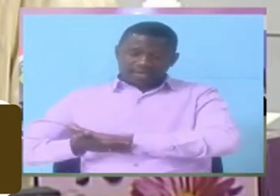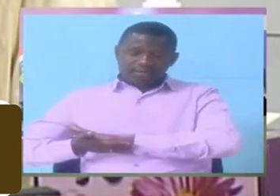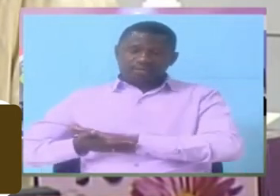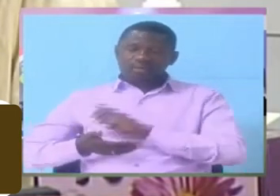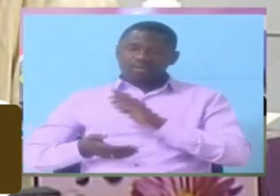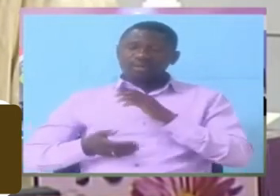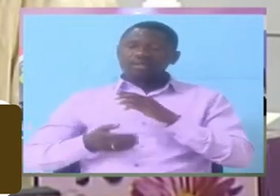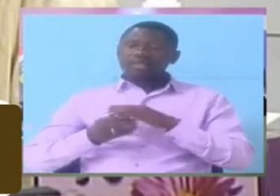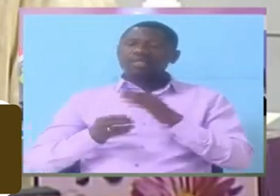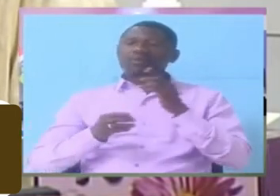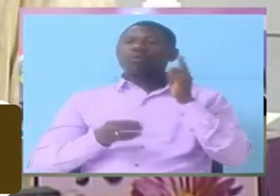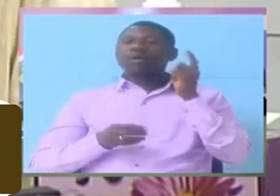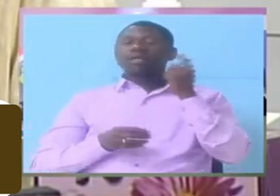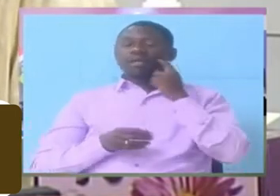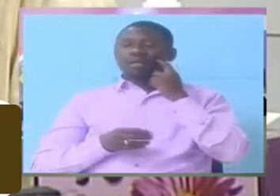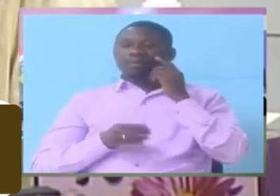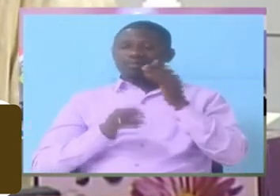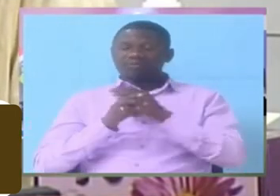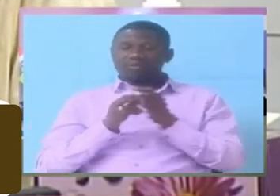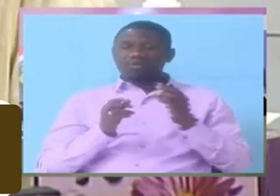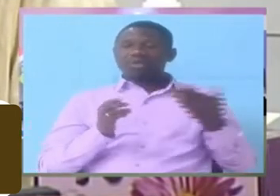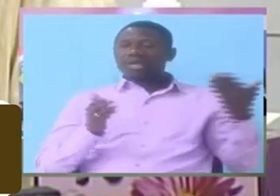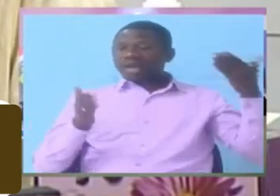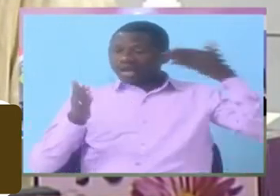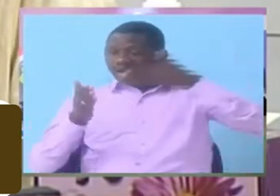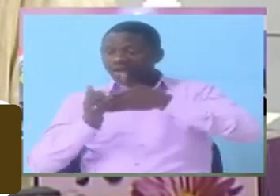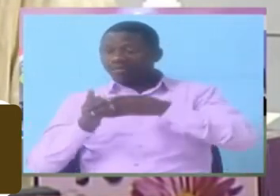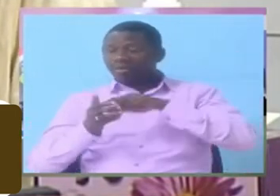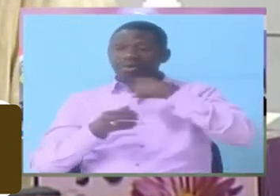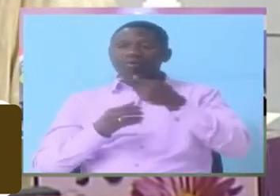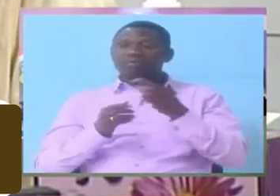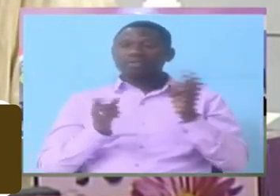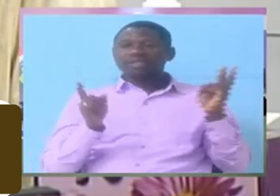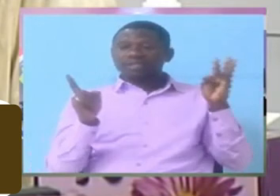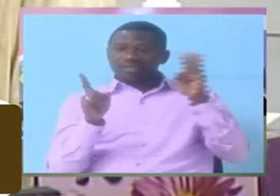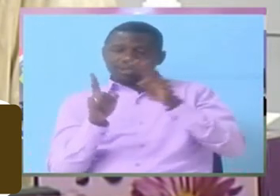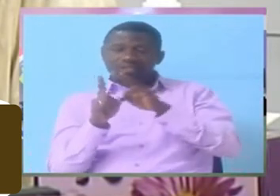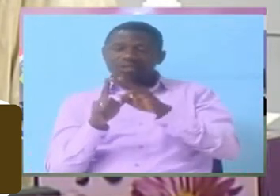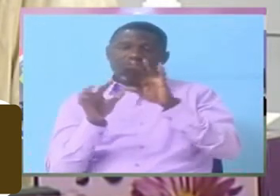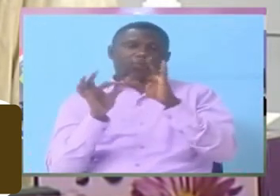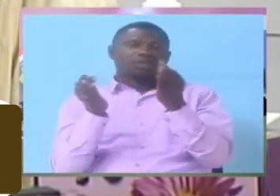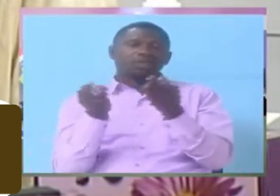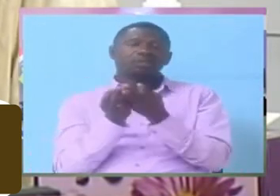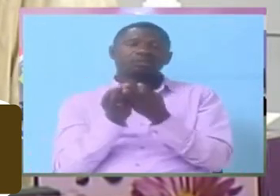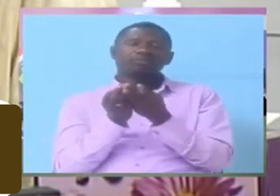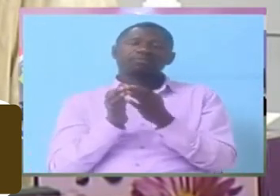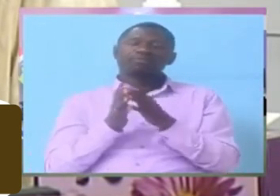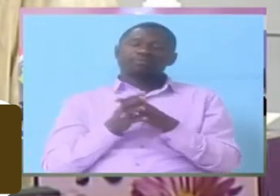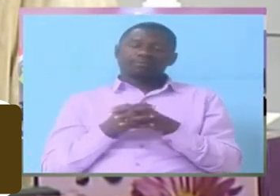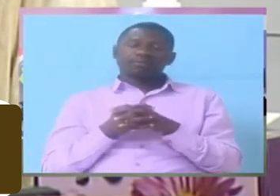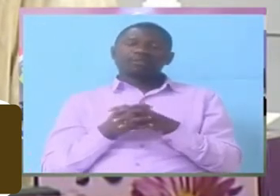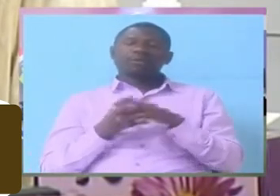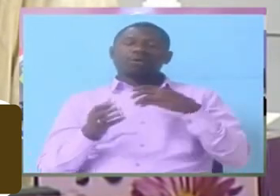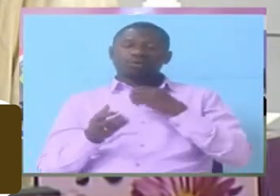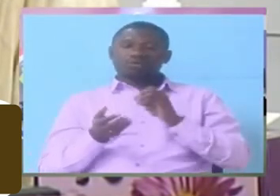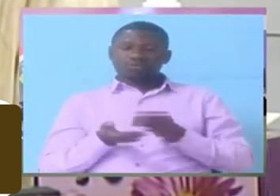team. And wo keta menti wole mtilikilin wala tilifula janin wo luntango lubinala kisikisir lalu. So I wanted to